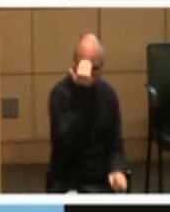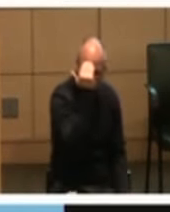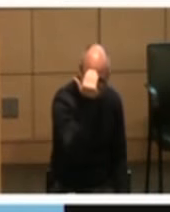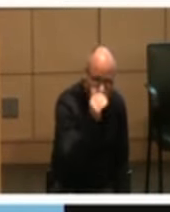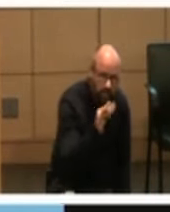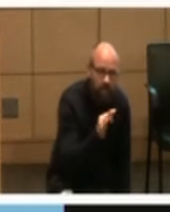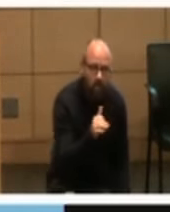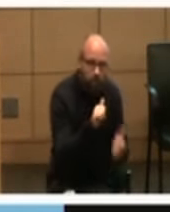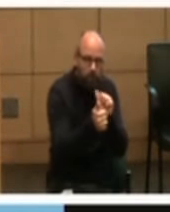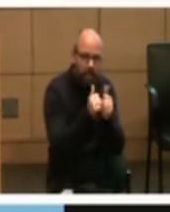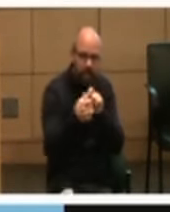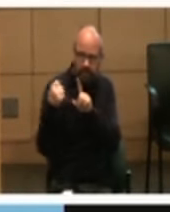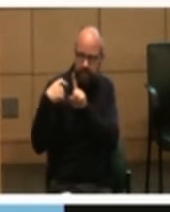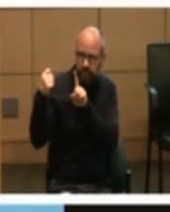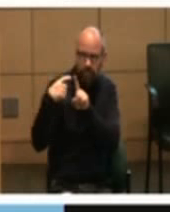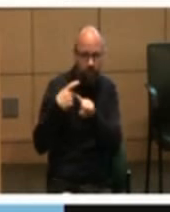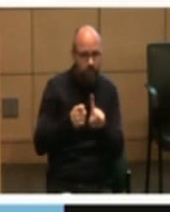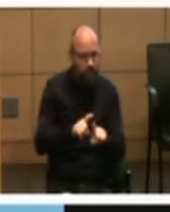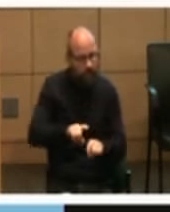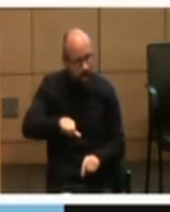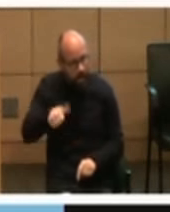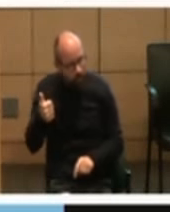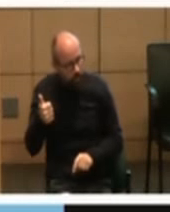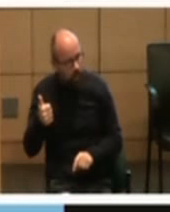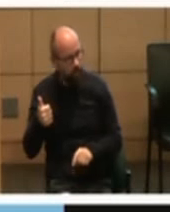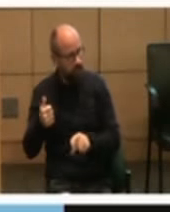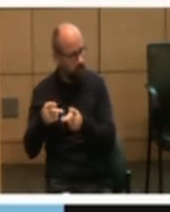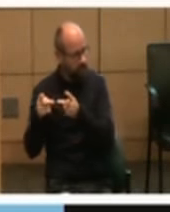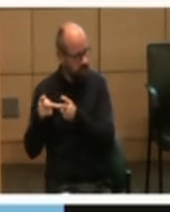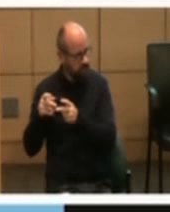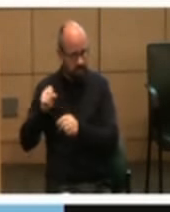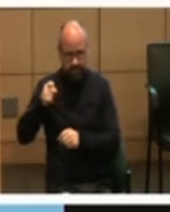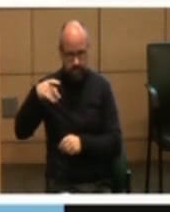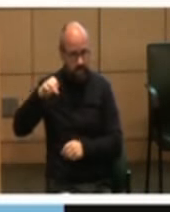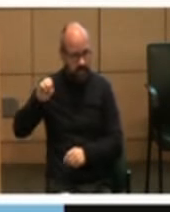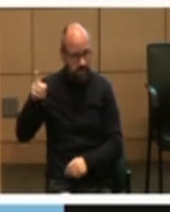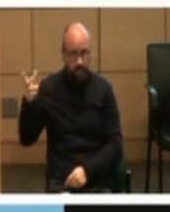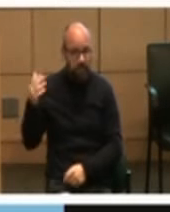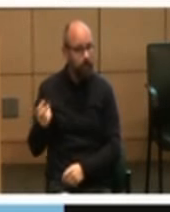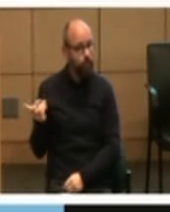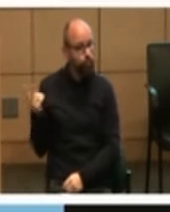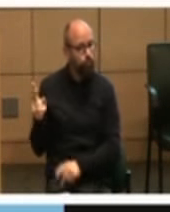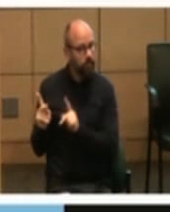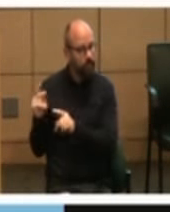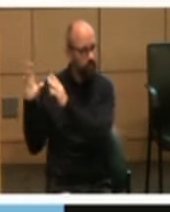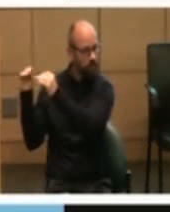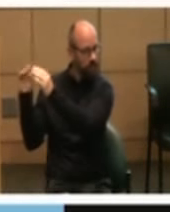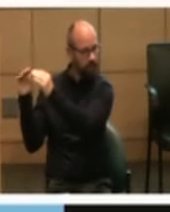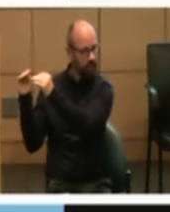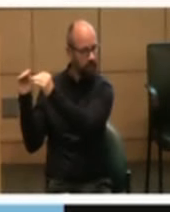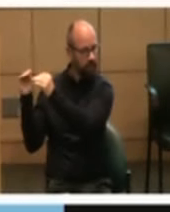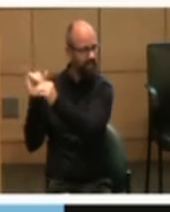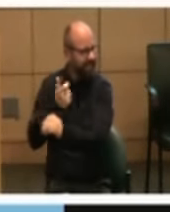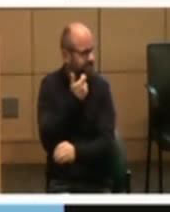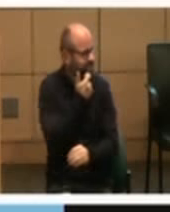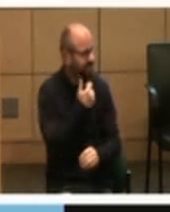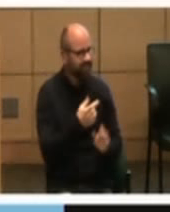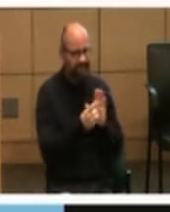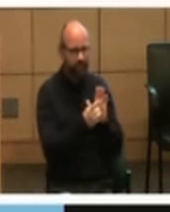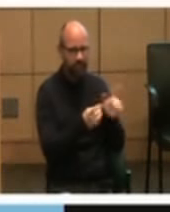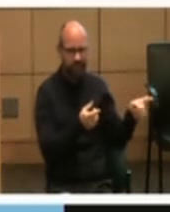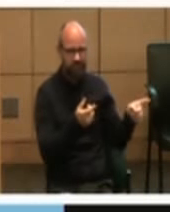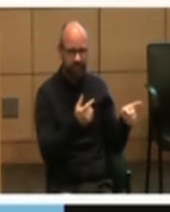stimulus coming from a different place in our space with maybe even 2 people talking. So like the demonstrations that Dr.